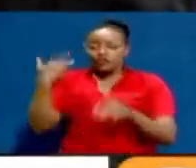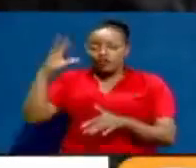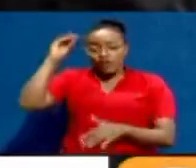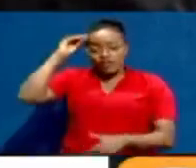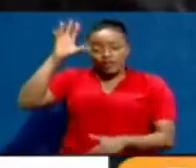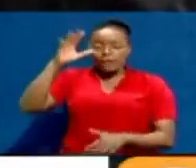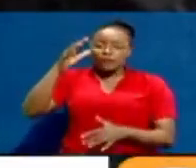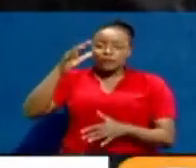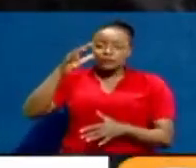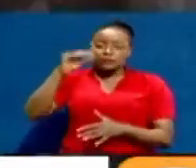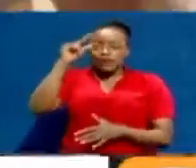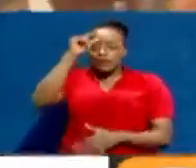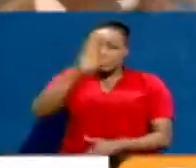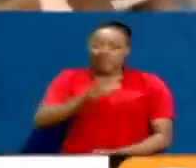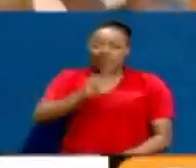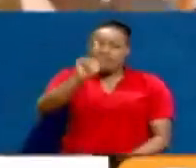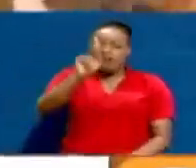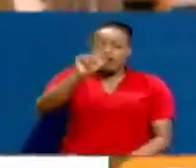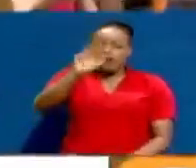Kiambu governor William Kavoko,